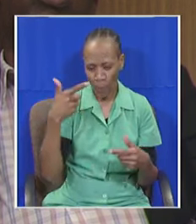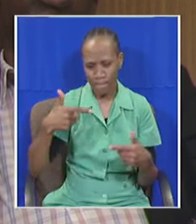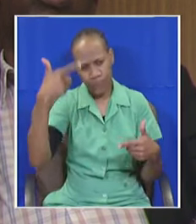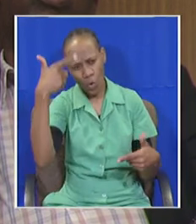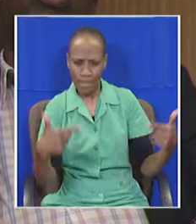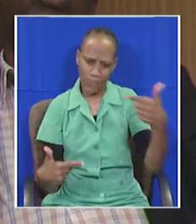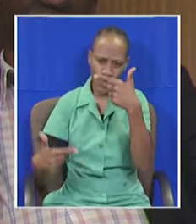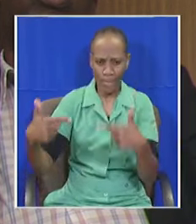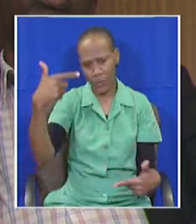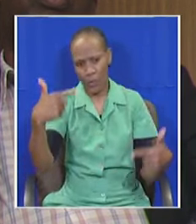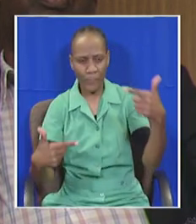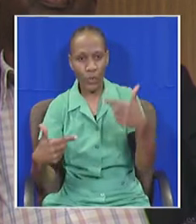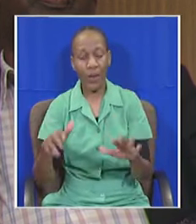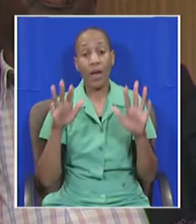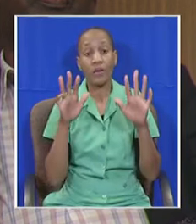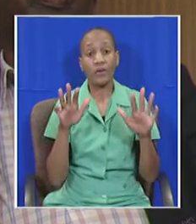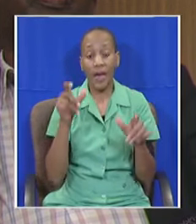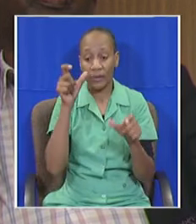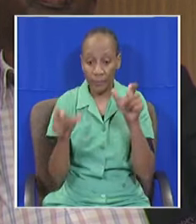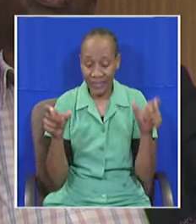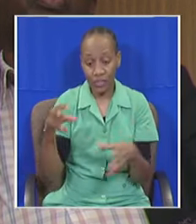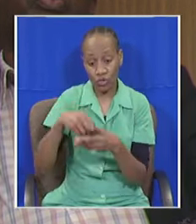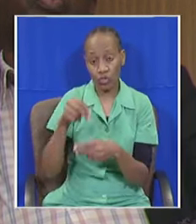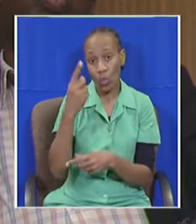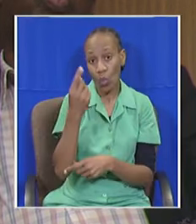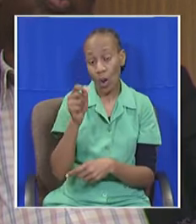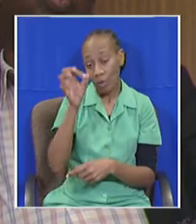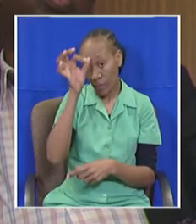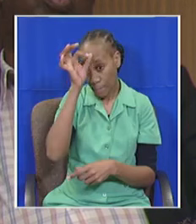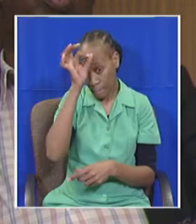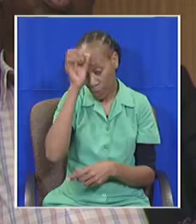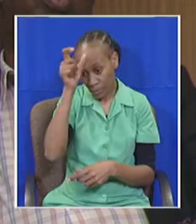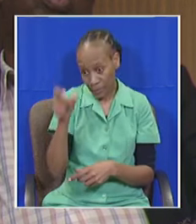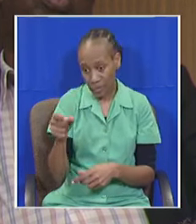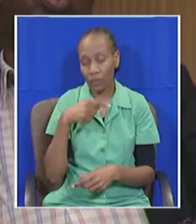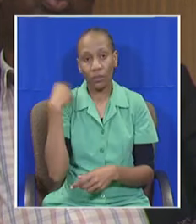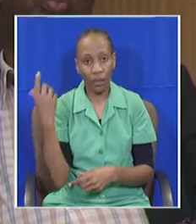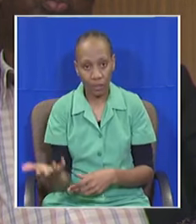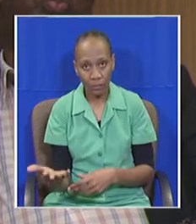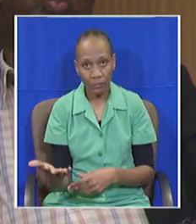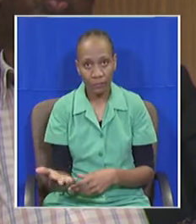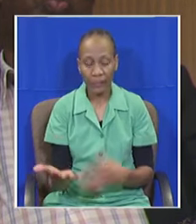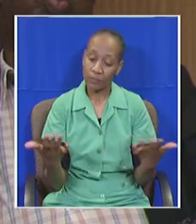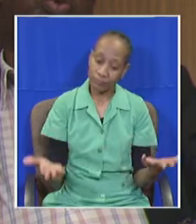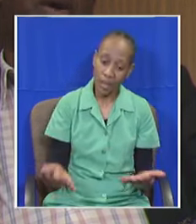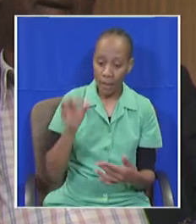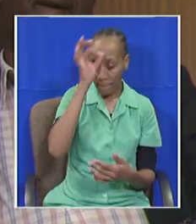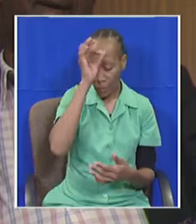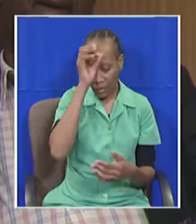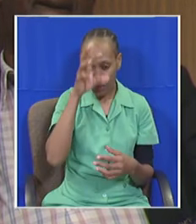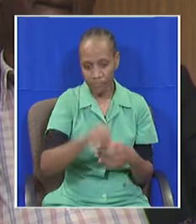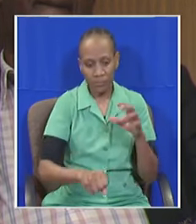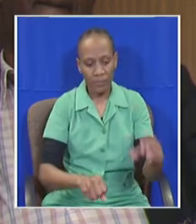police, resulting in 9 people, including a police officer, being killed. Police have recovered 2